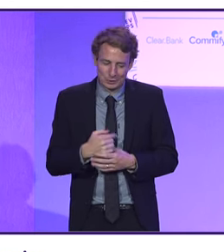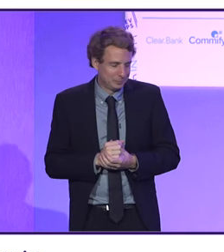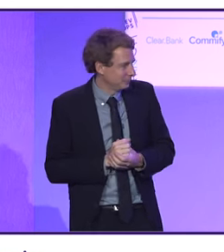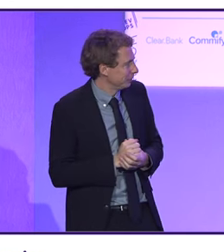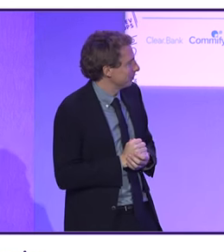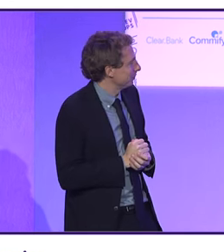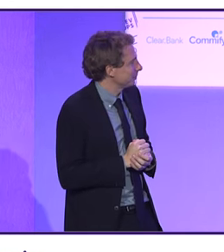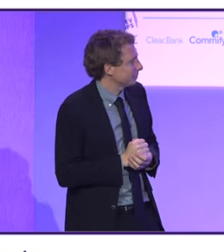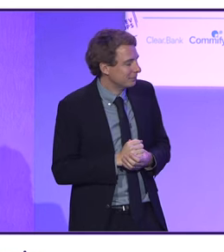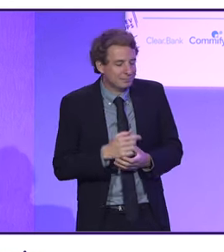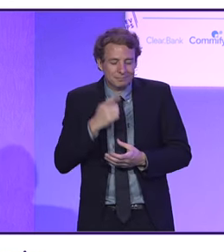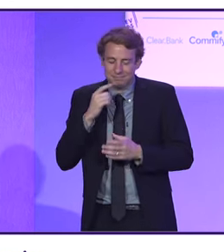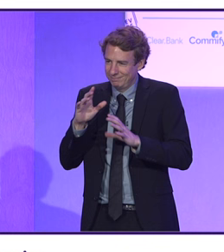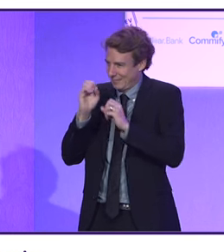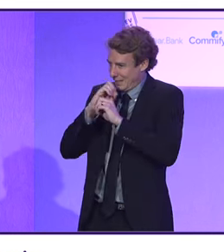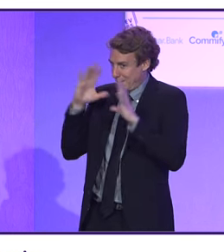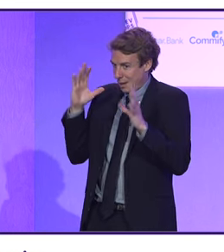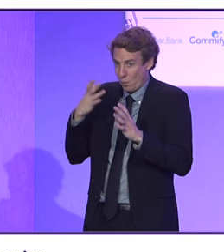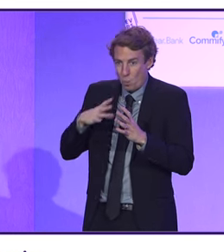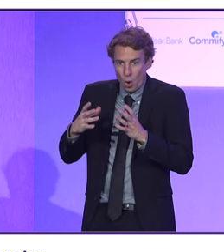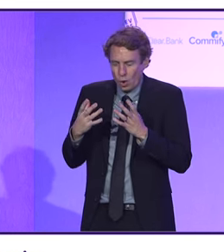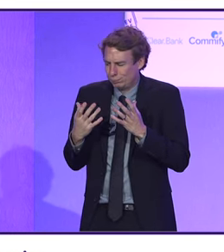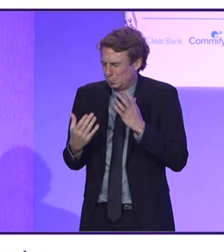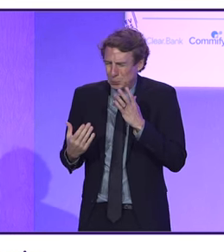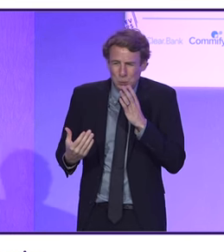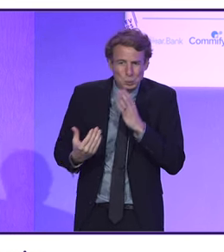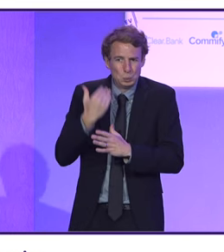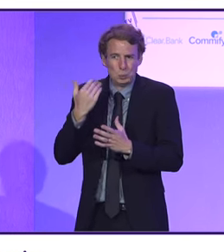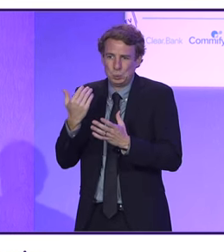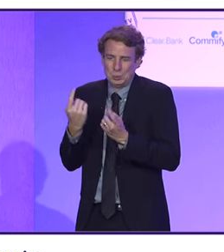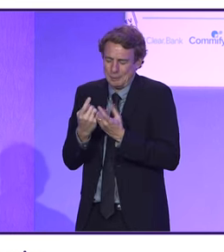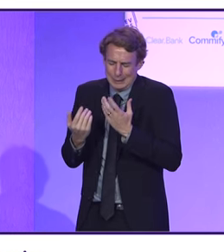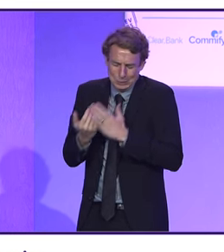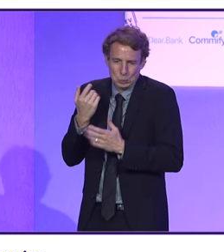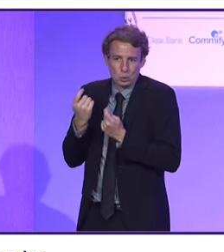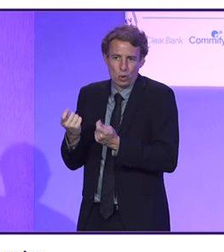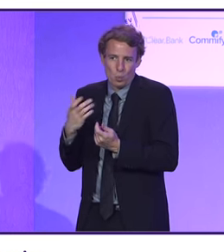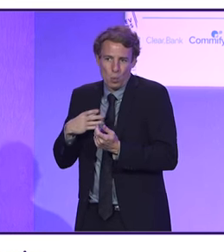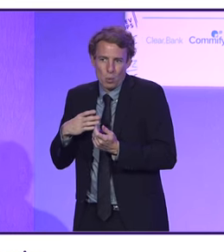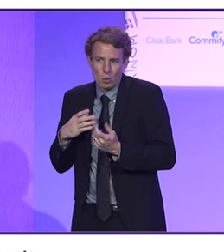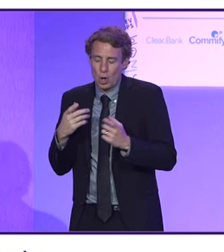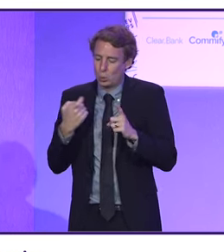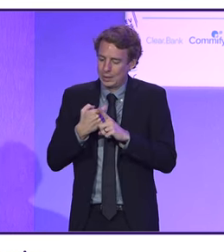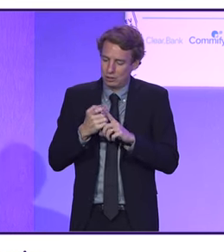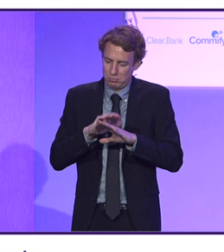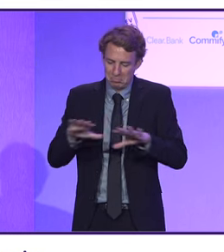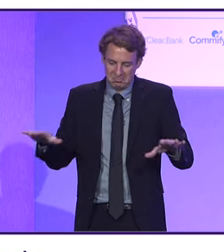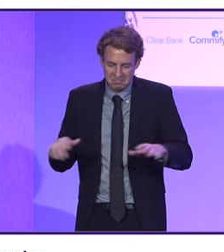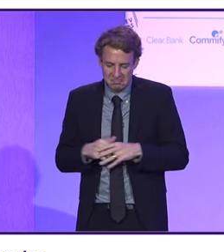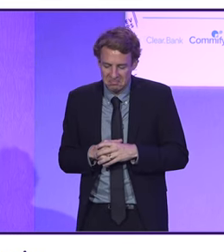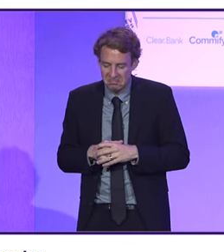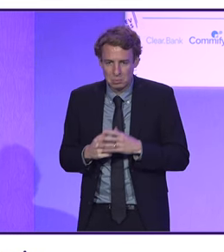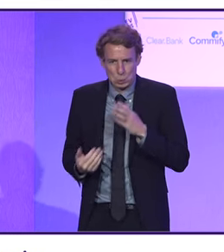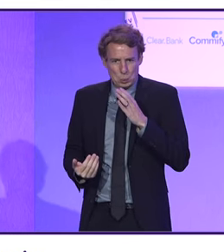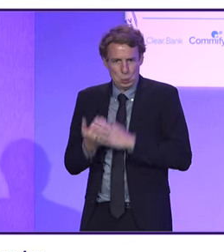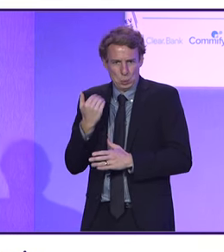said, imagine that we want to cook something new. We're in the kitchen and we want a new meal. But because it's a new meal we've never cooked before, we need